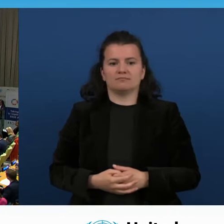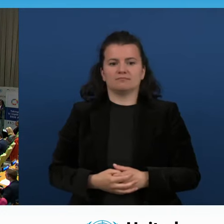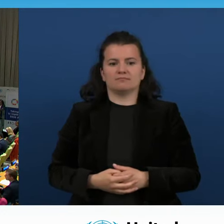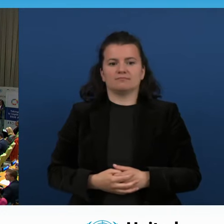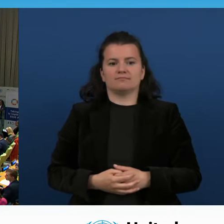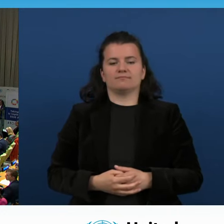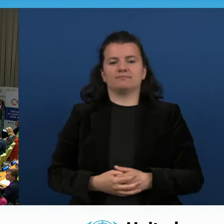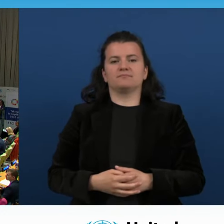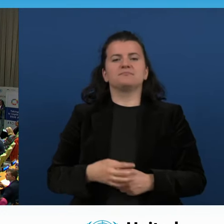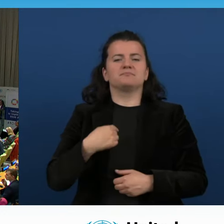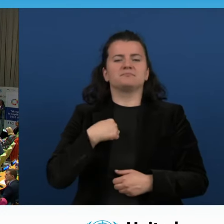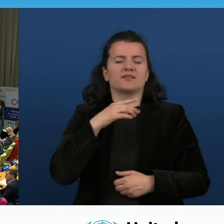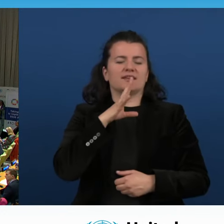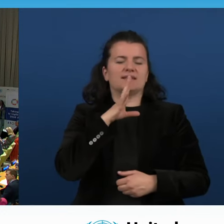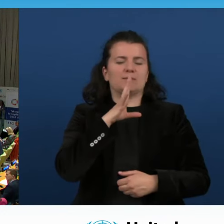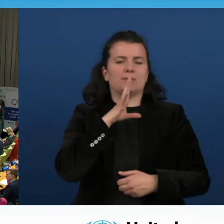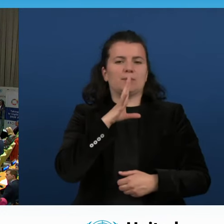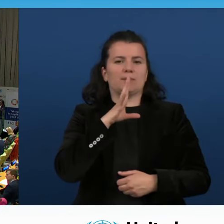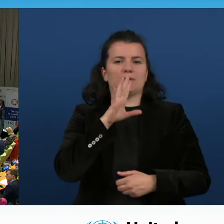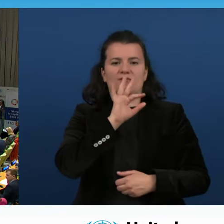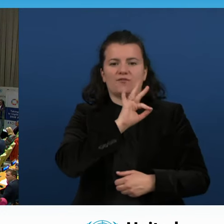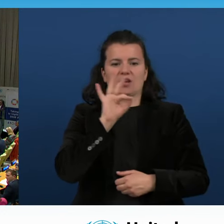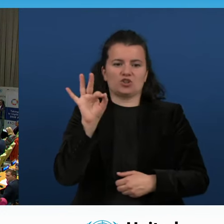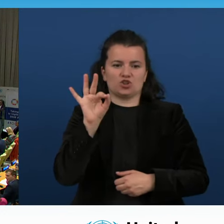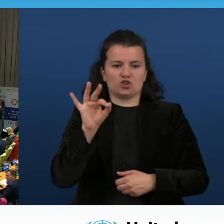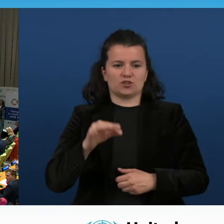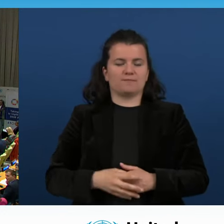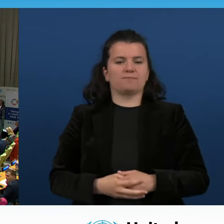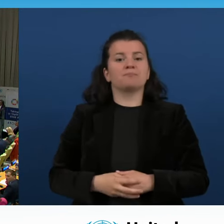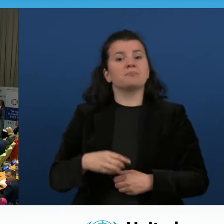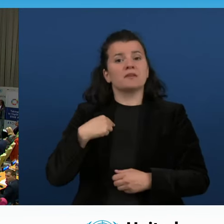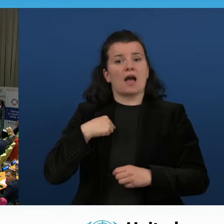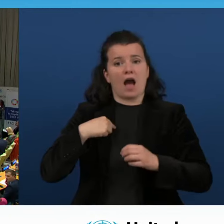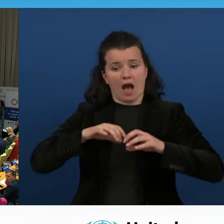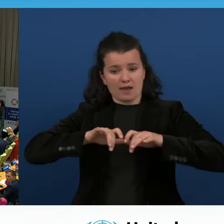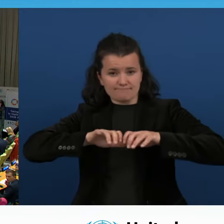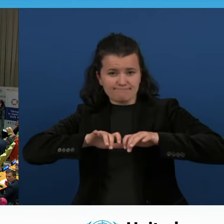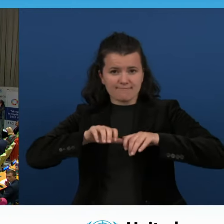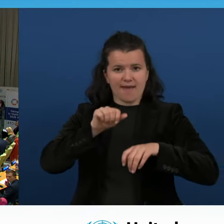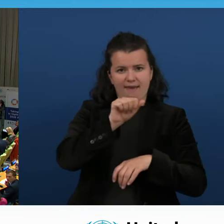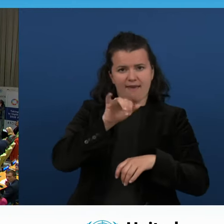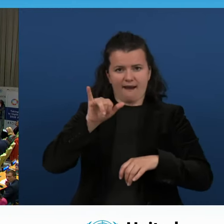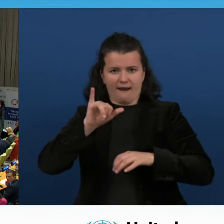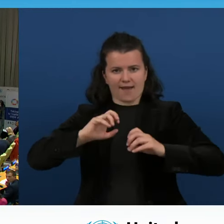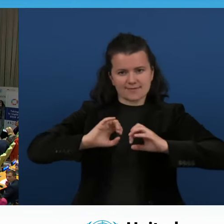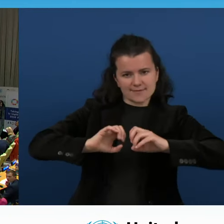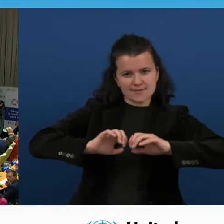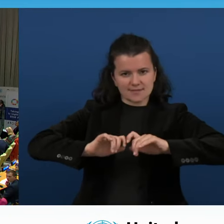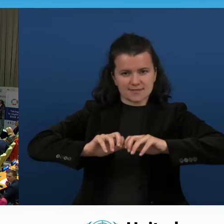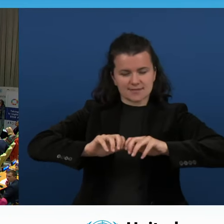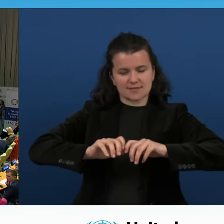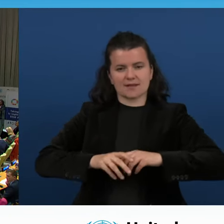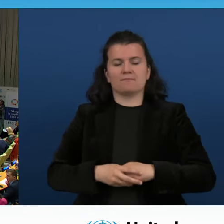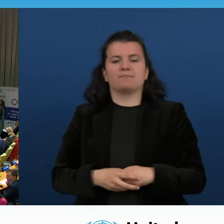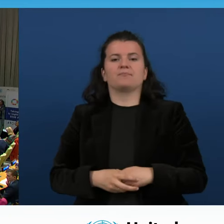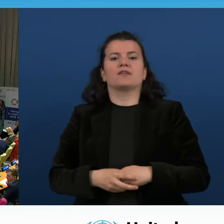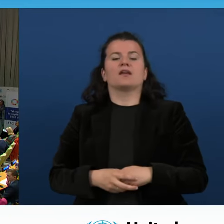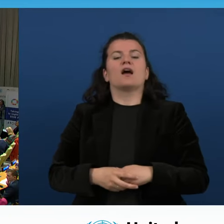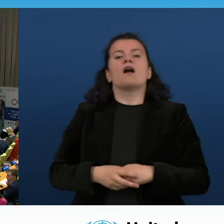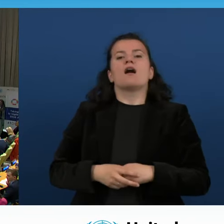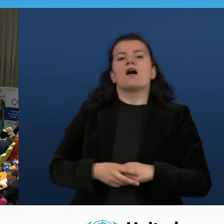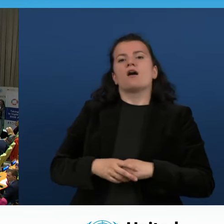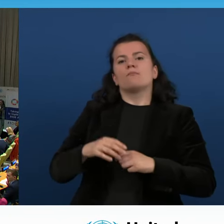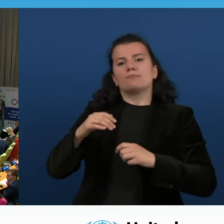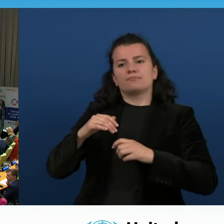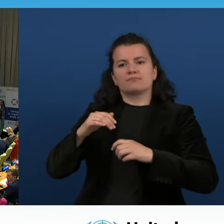Ngaya. I am an AI engineer from Senegal. I work in the telecommunications sector. It is a great pleasure